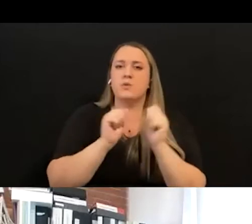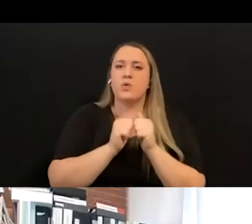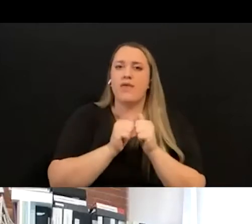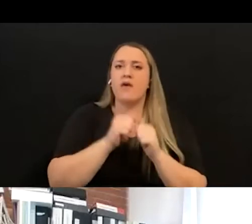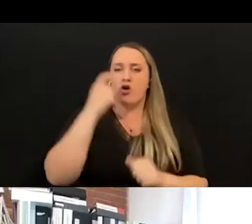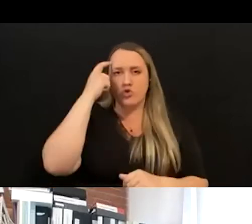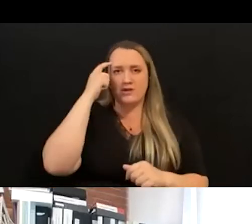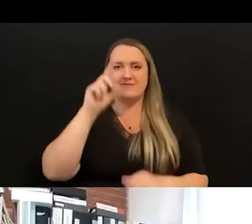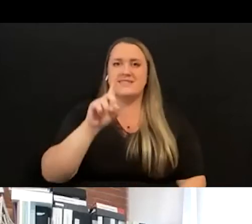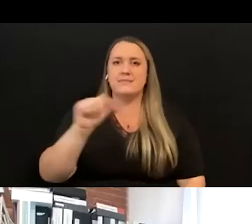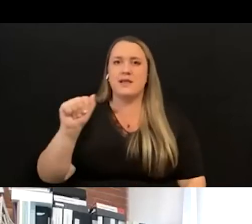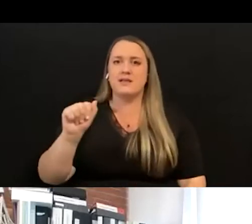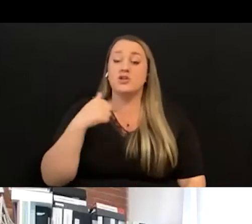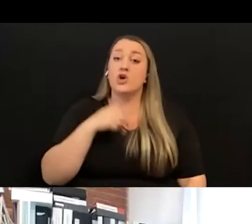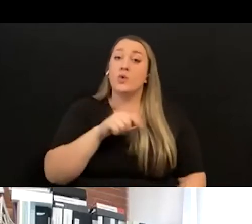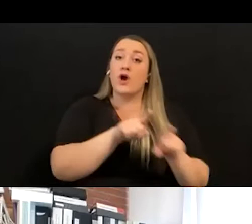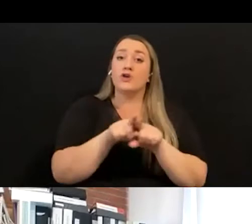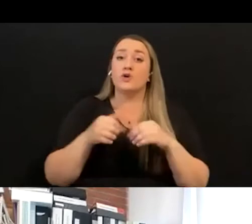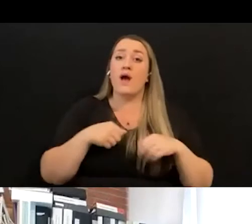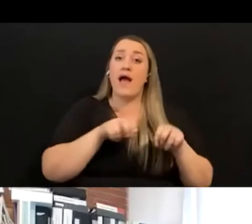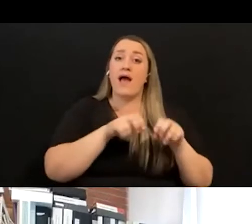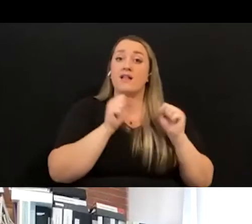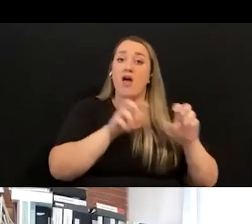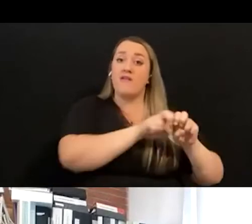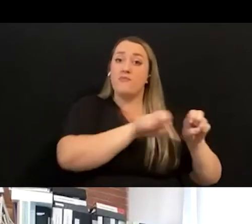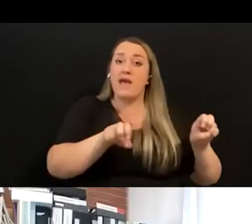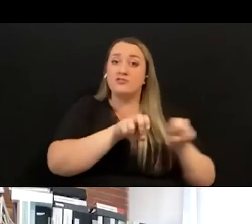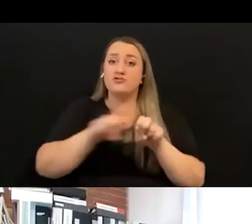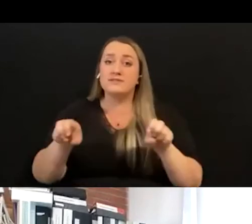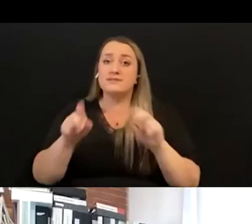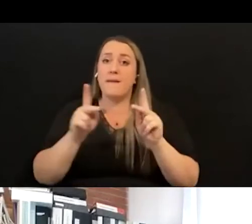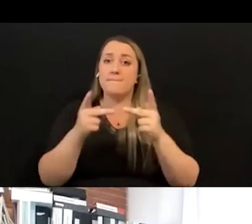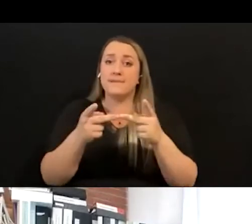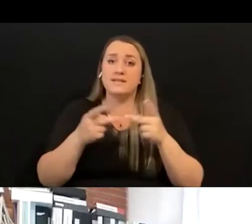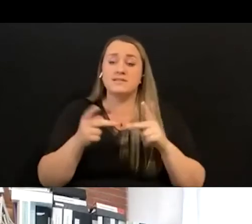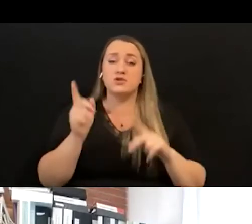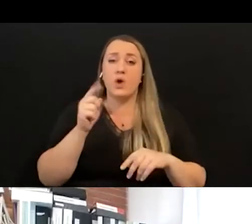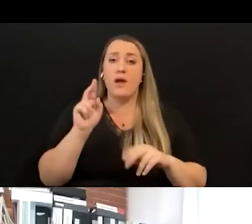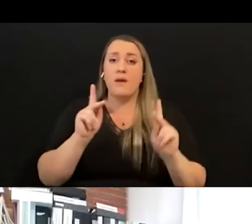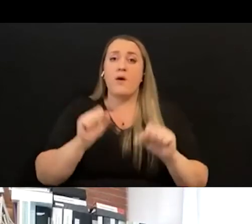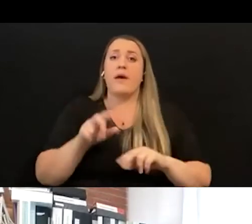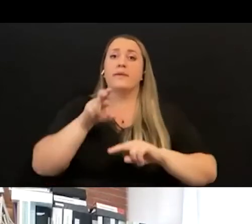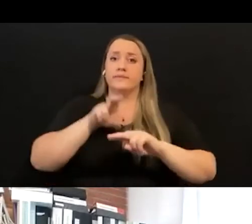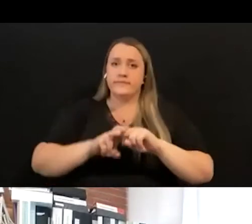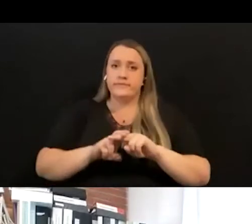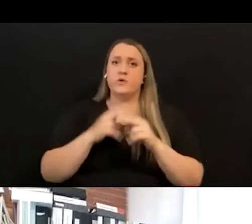We also had benches and resting places and spaces where people could take a rest. And that's still something